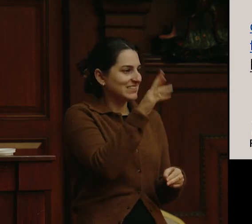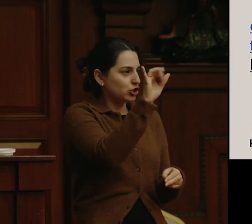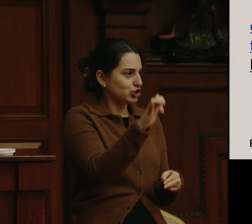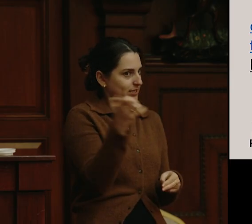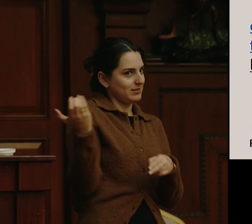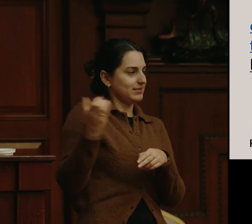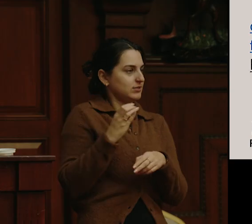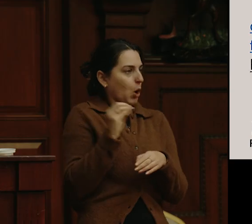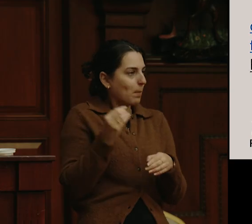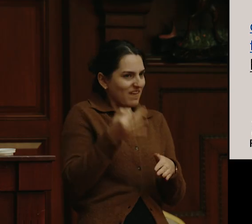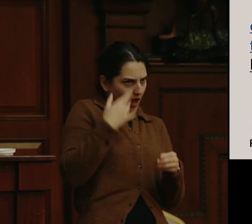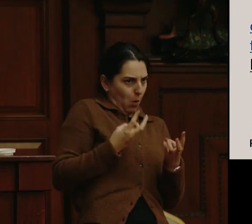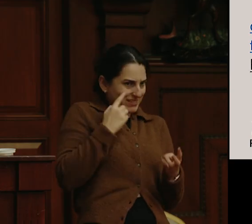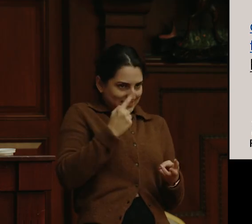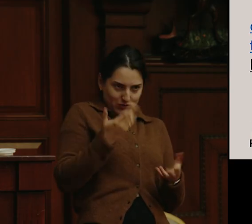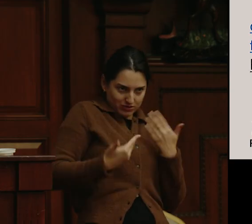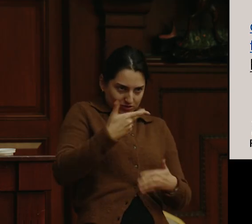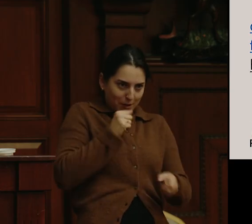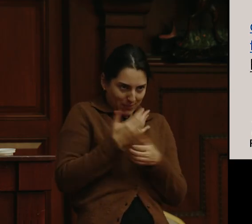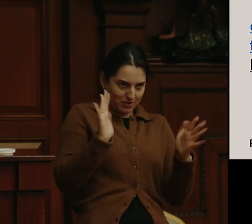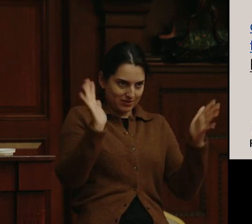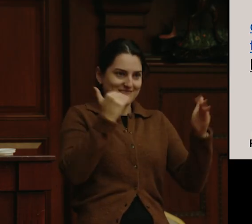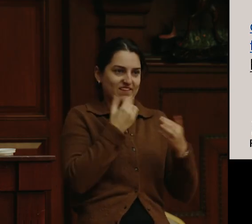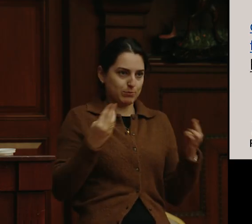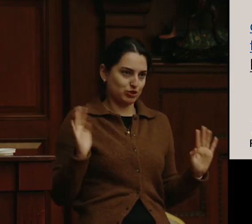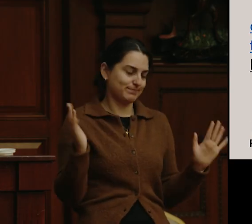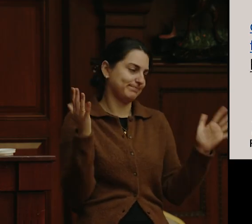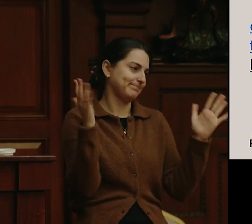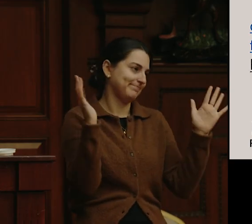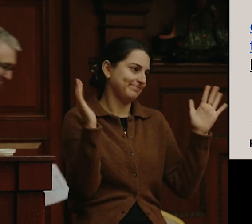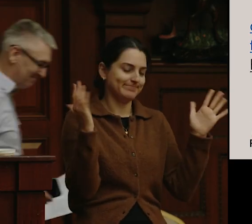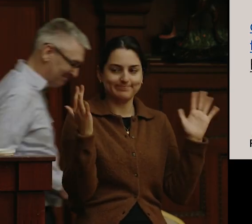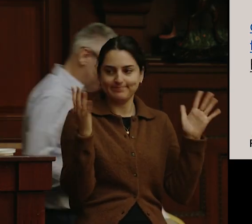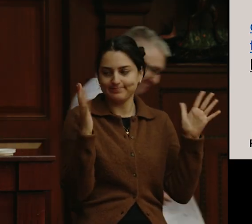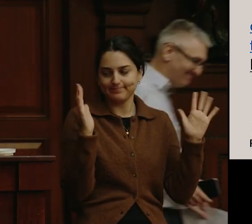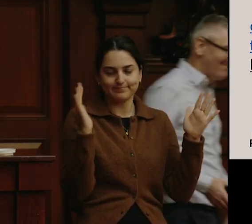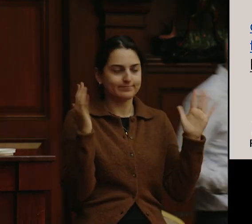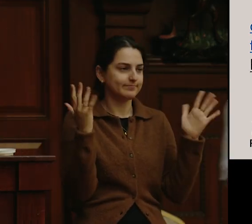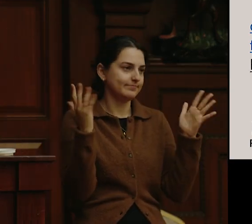we're very much looking forward to hearing her thoughts on this. Thank you very much. Welcome, Natasha.